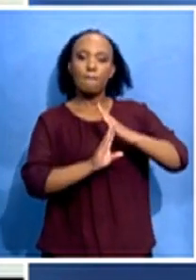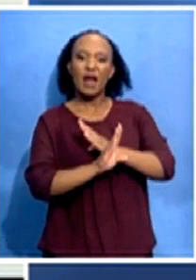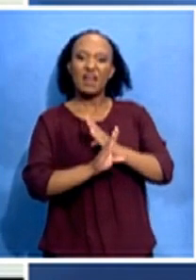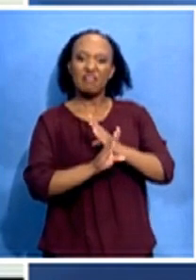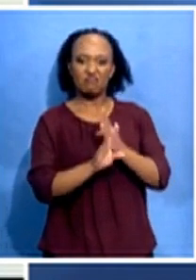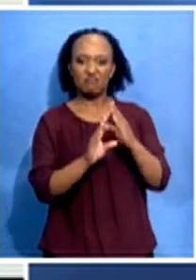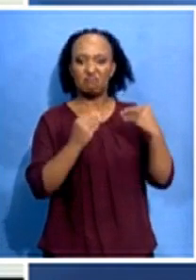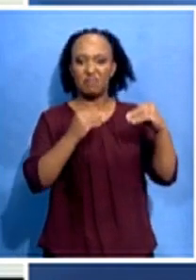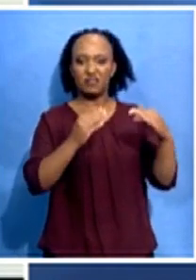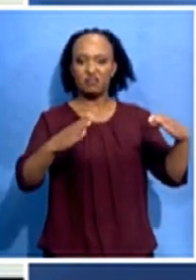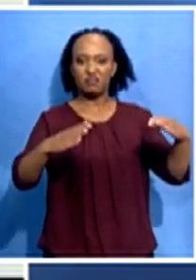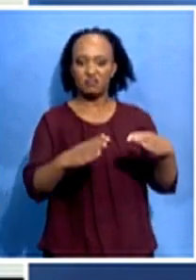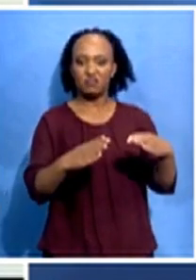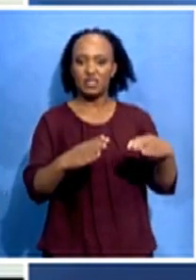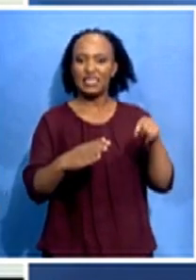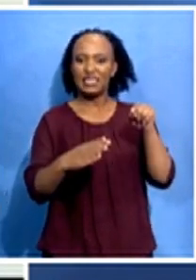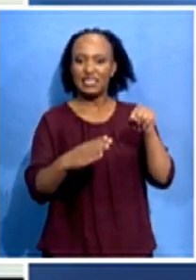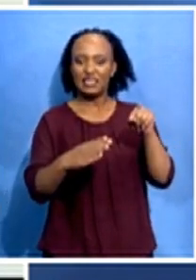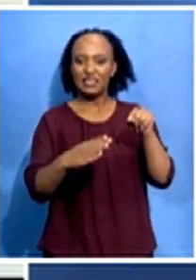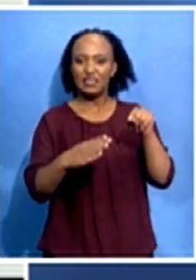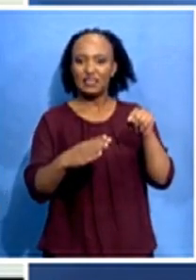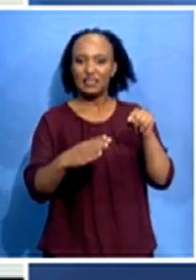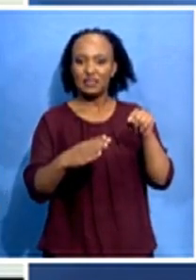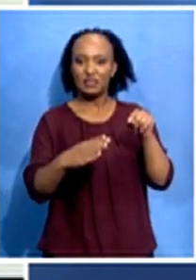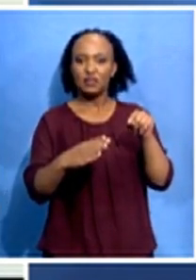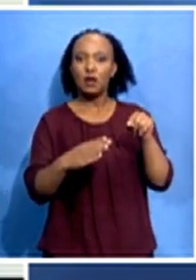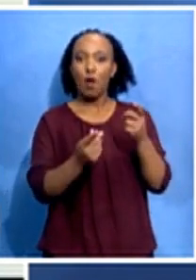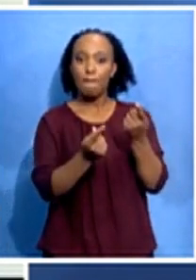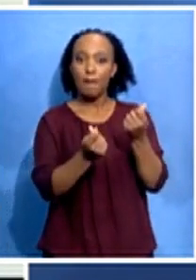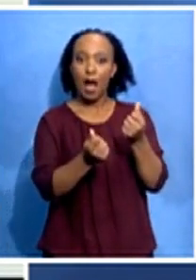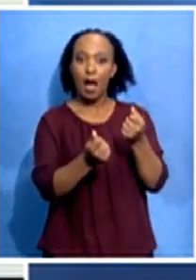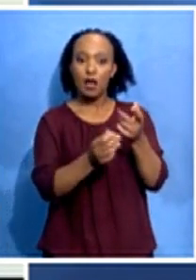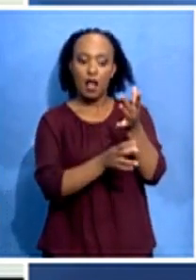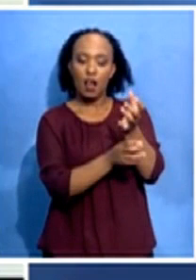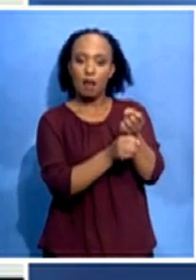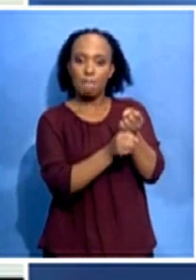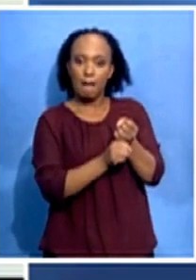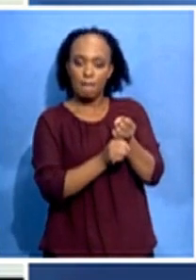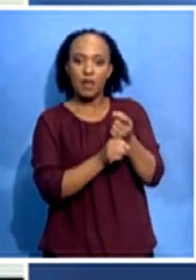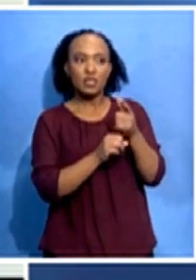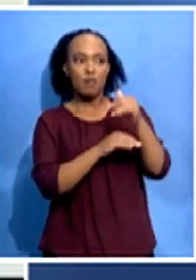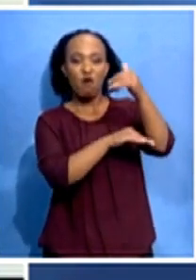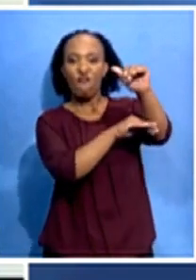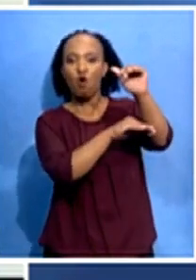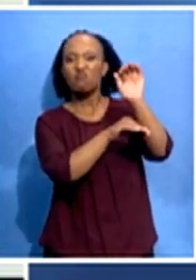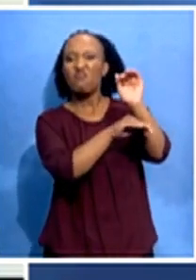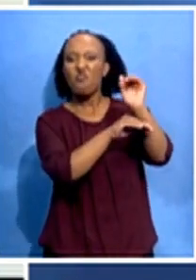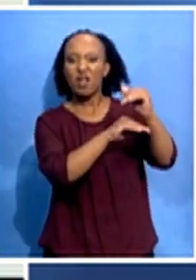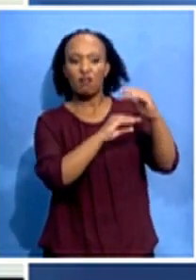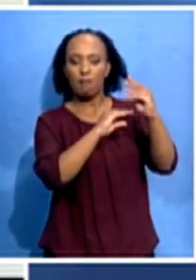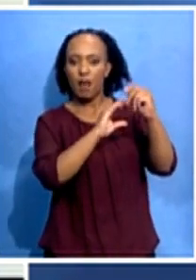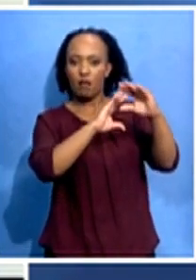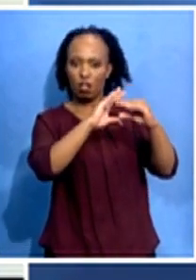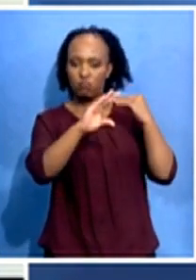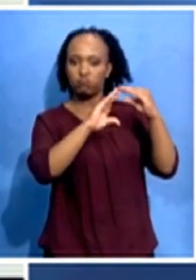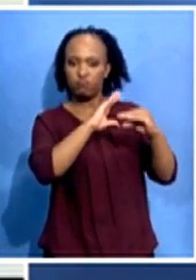creating capital investments, foreign investments, and proper, truly world-class cars. So when we